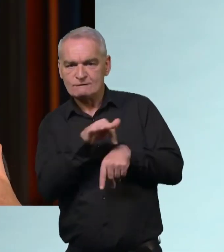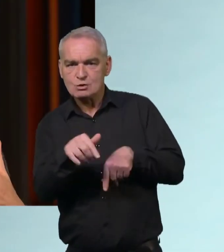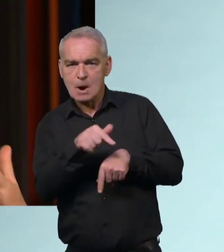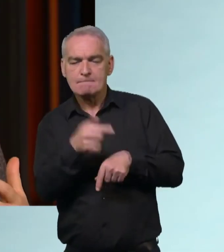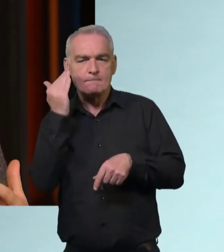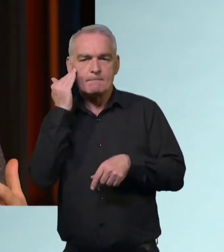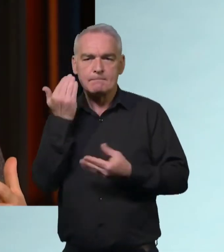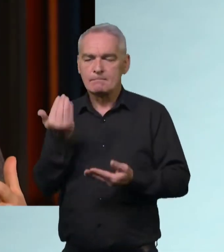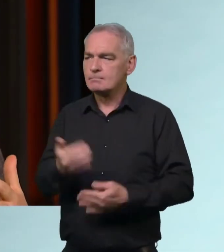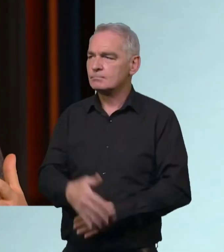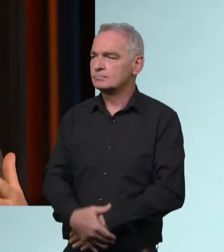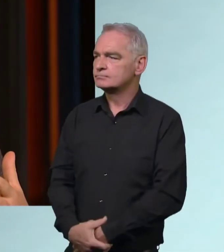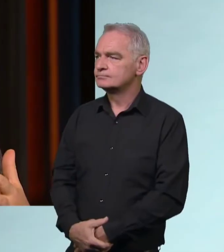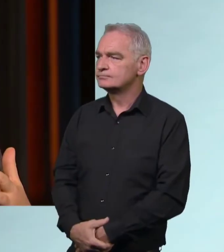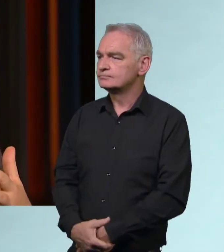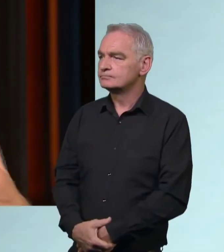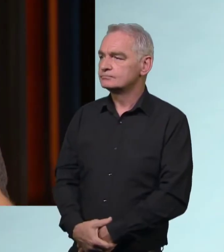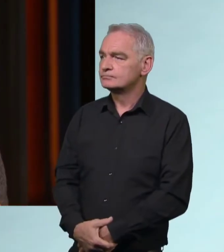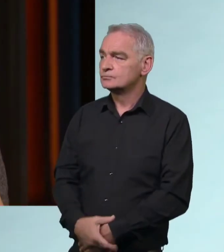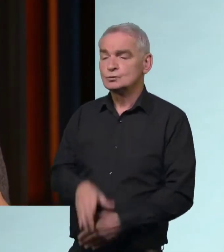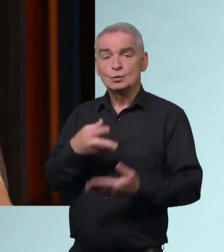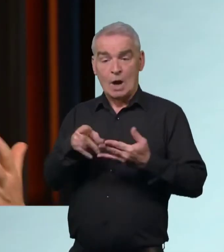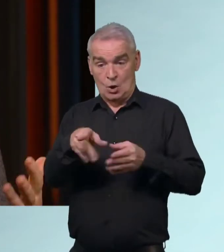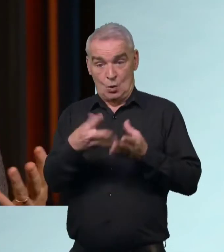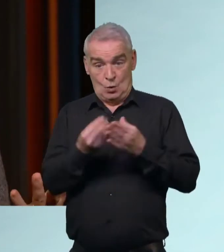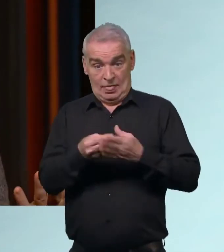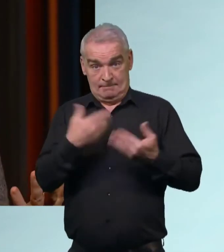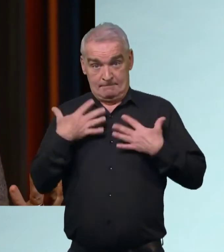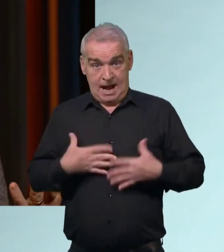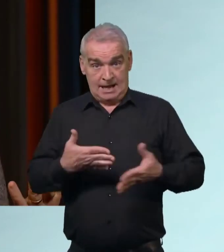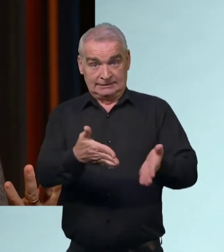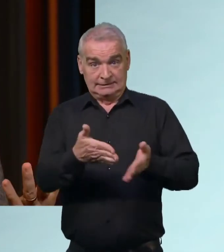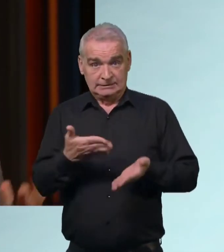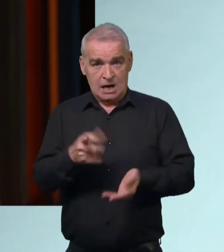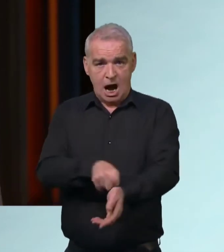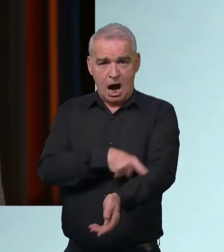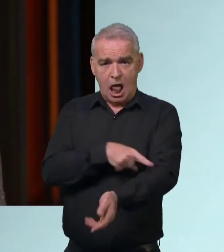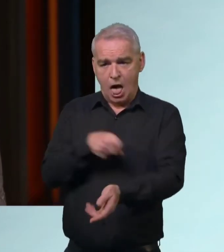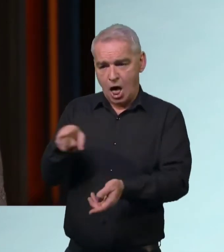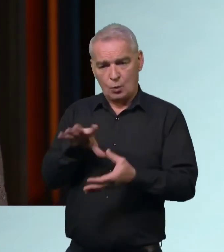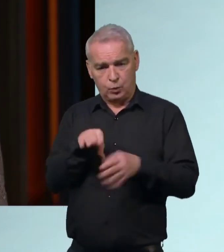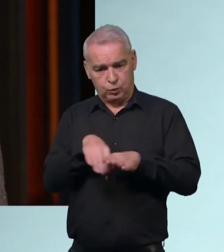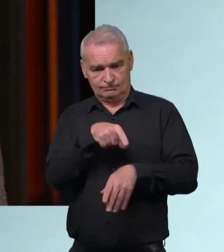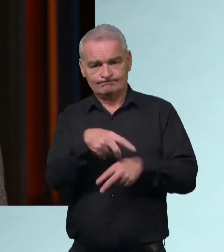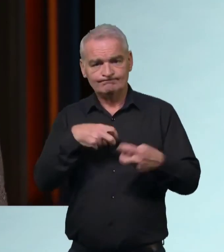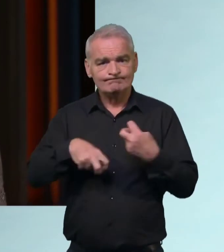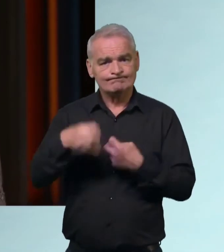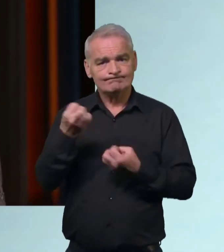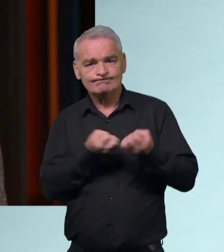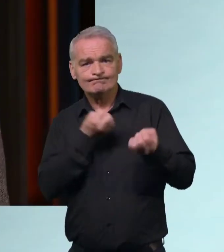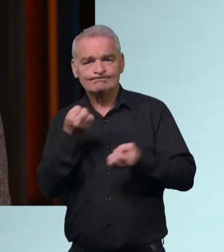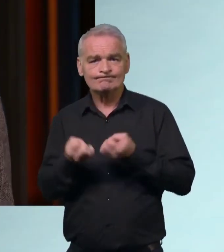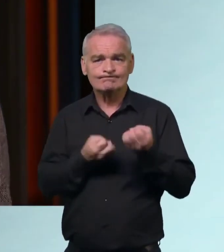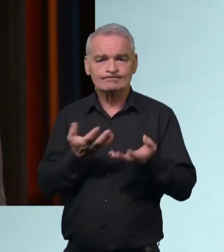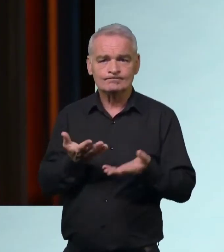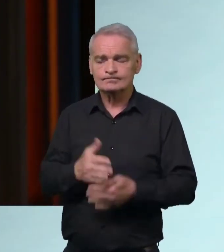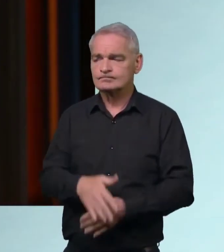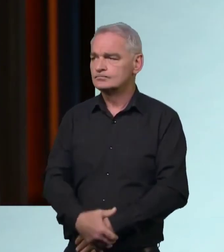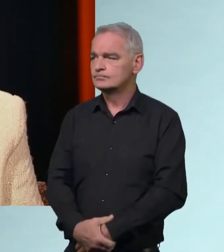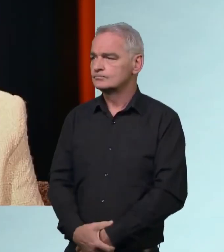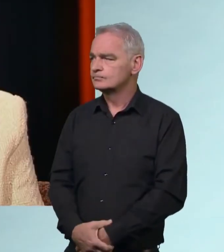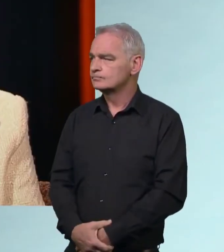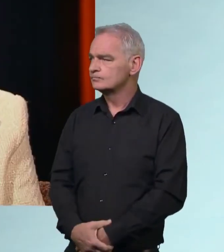a body, how long would you, say a dead body, how long would you normally, could you have normally spent